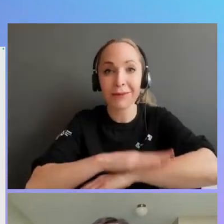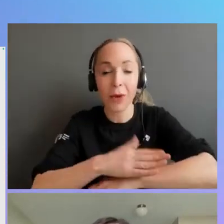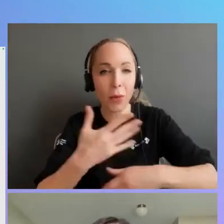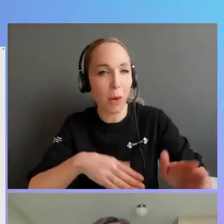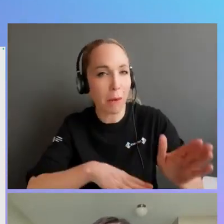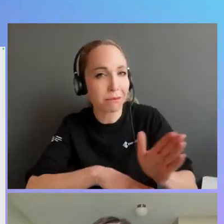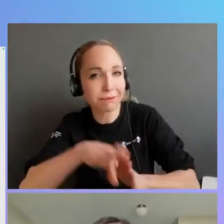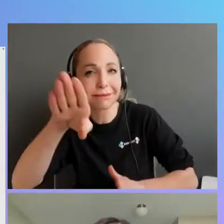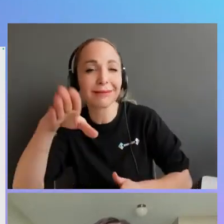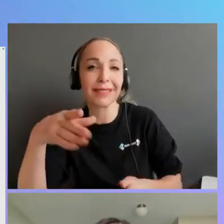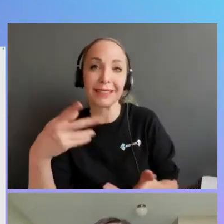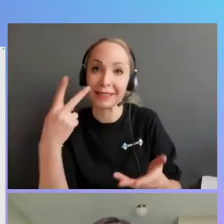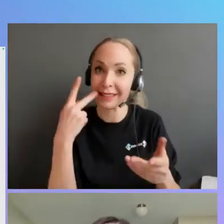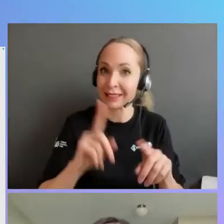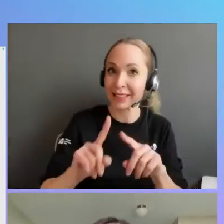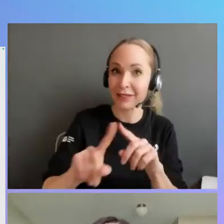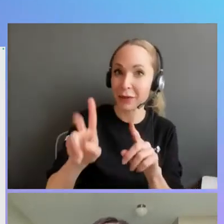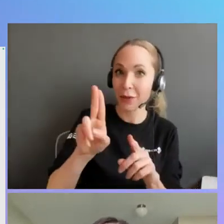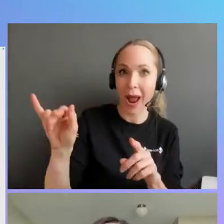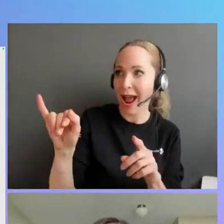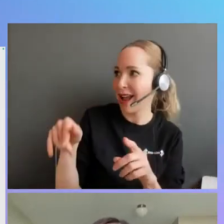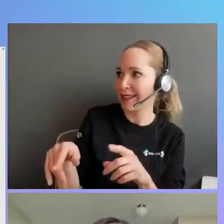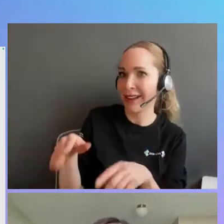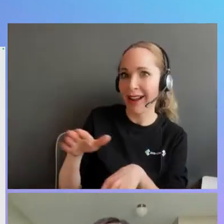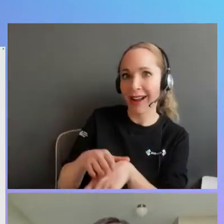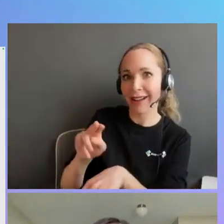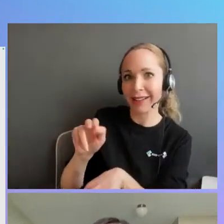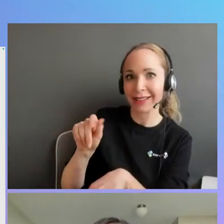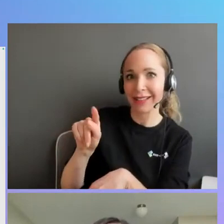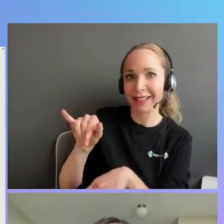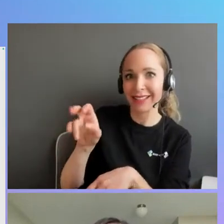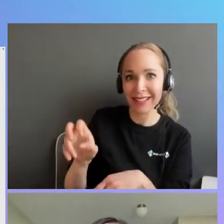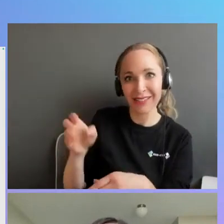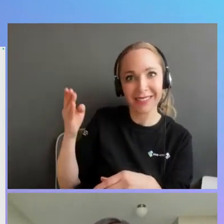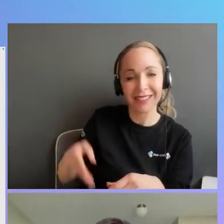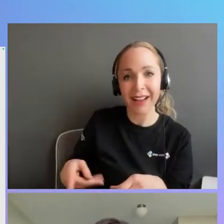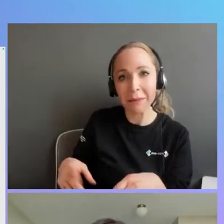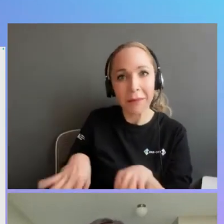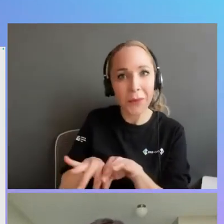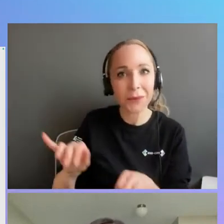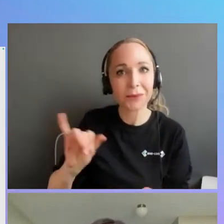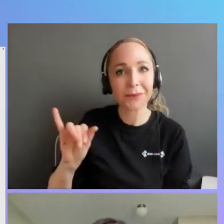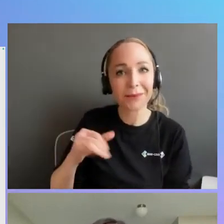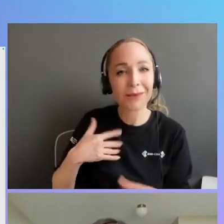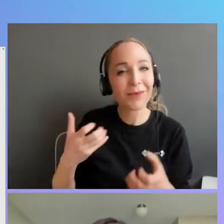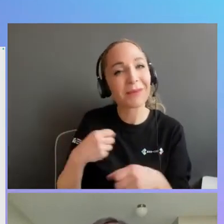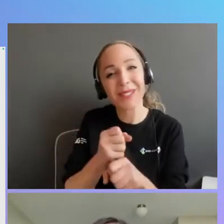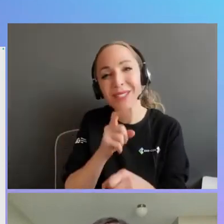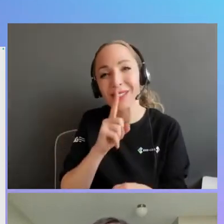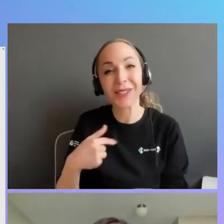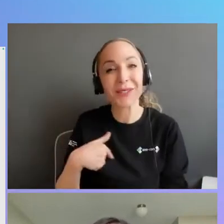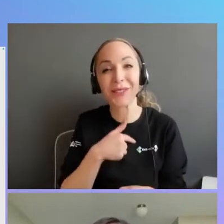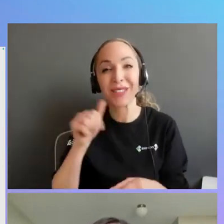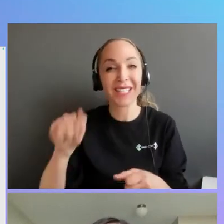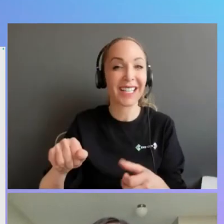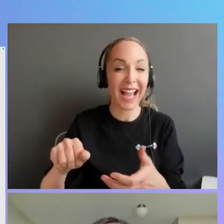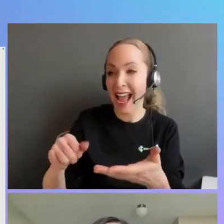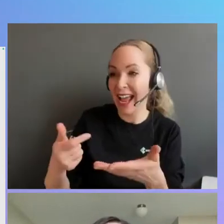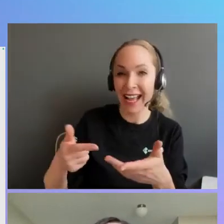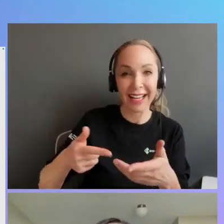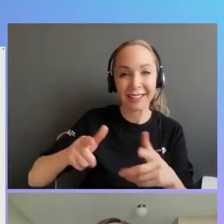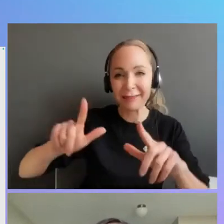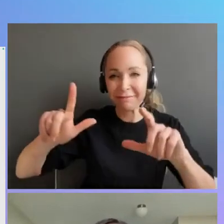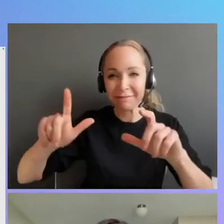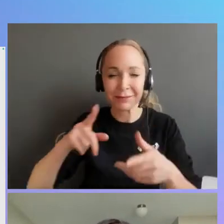technologies on the native side are important as well, we wanted to make sure that we can scan any app, regardless of how it was built, for accessibility